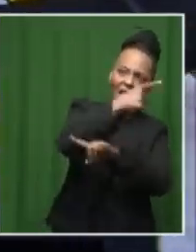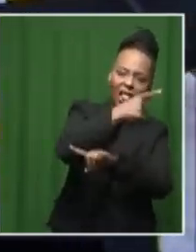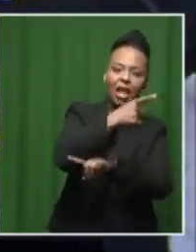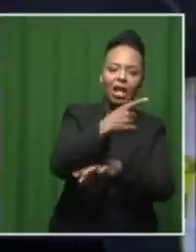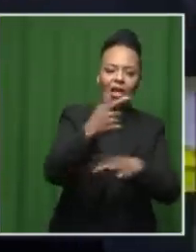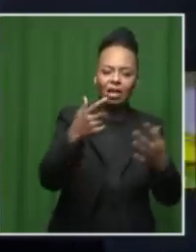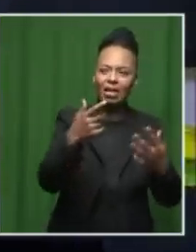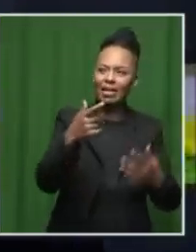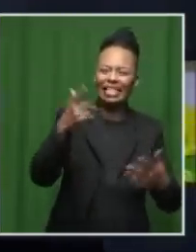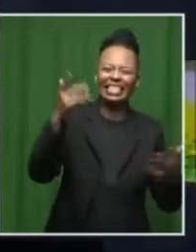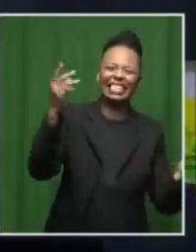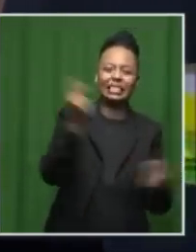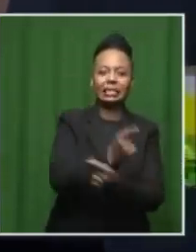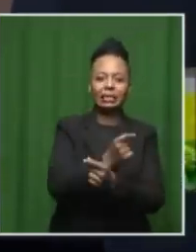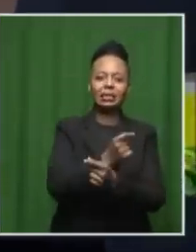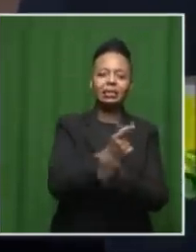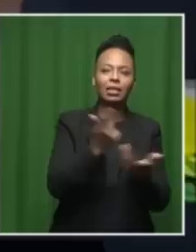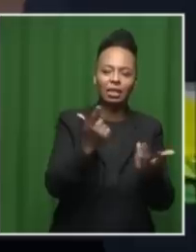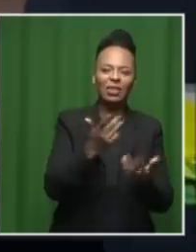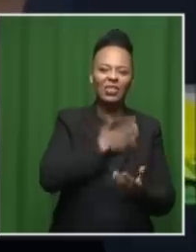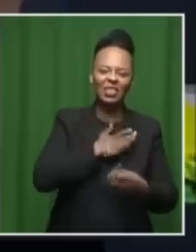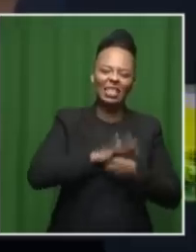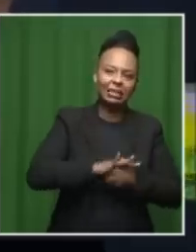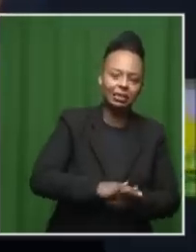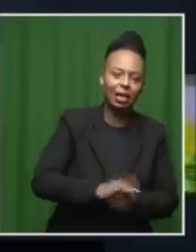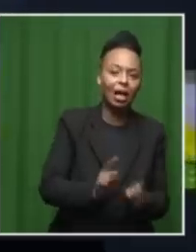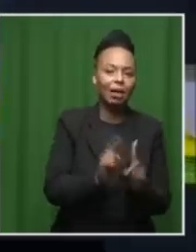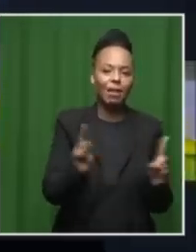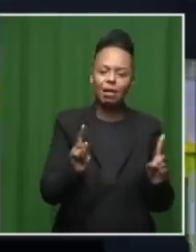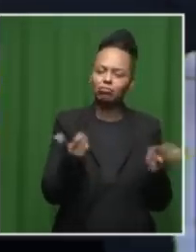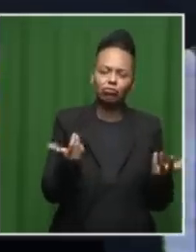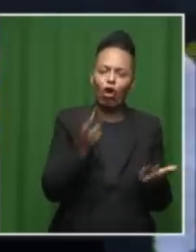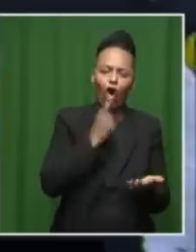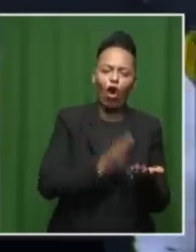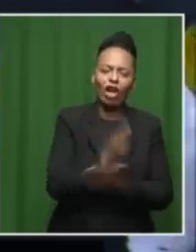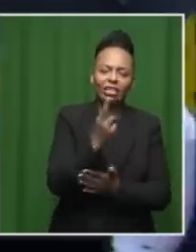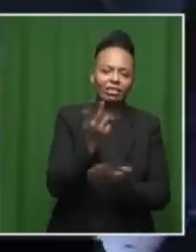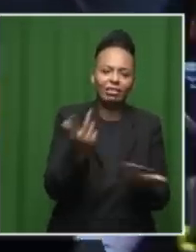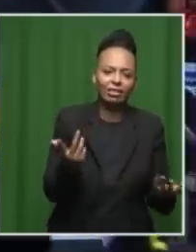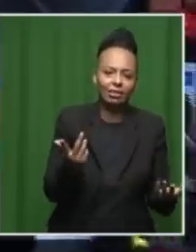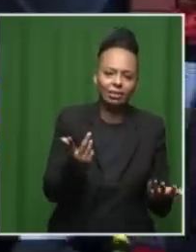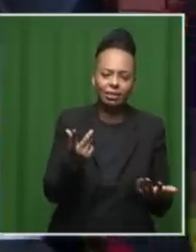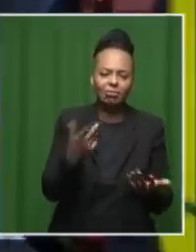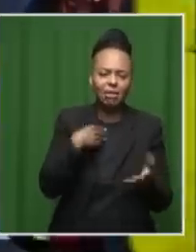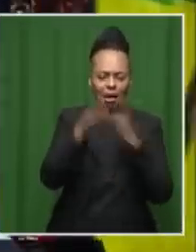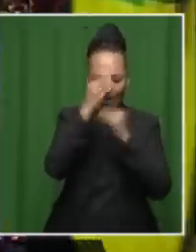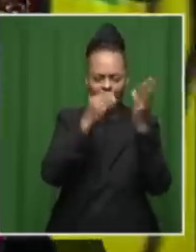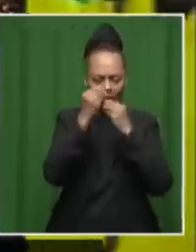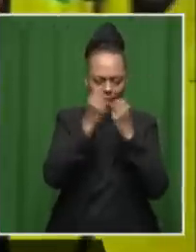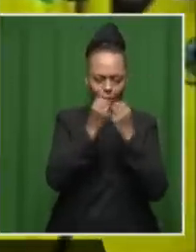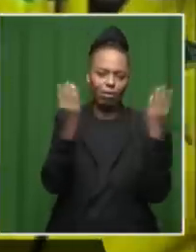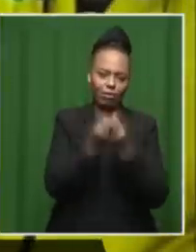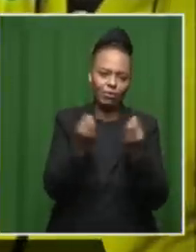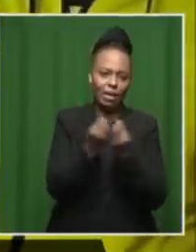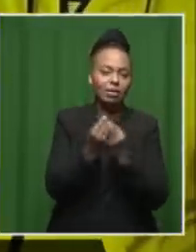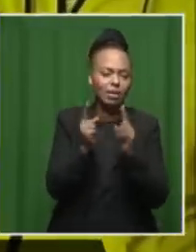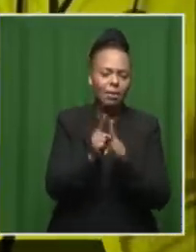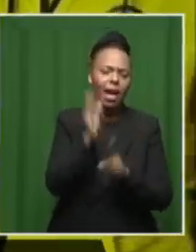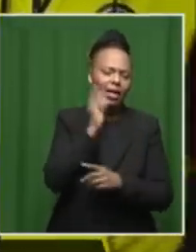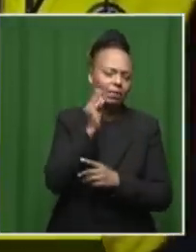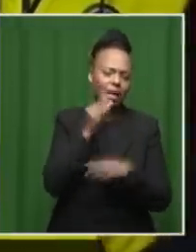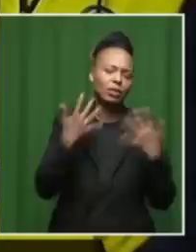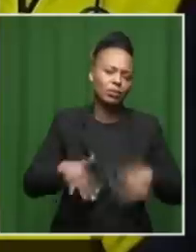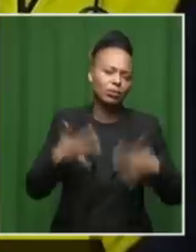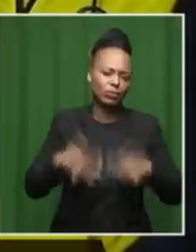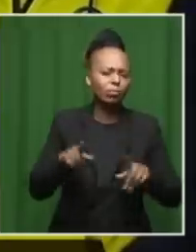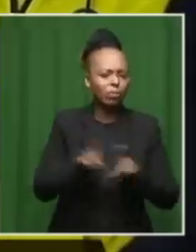in or when the score is very tight. But I think it was honestly a huge learning curve, and it was such a lovely experience, and I had fun every second